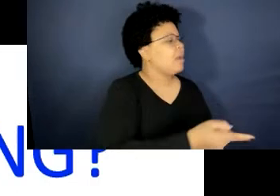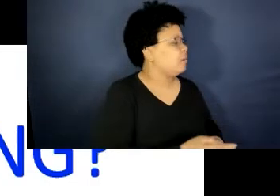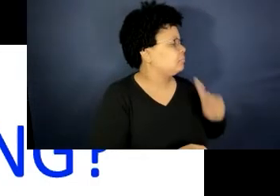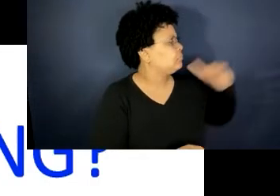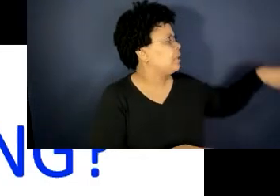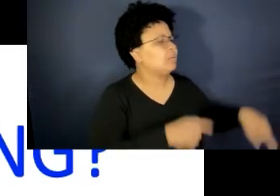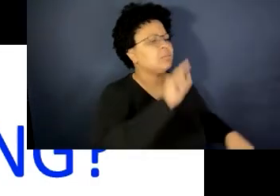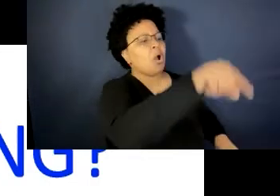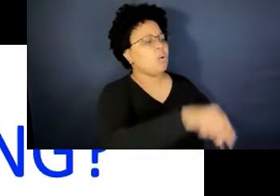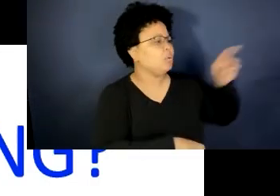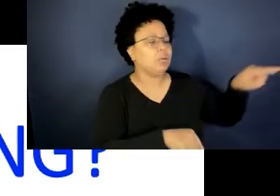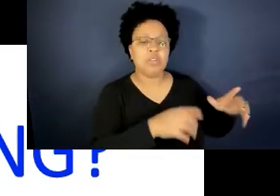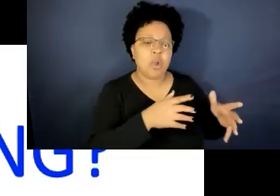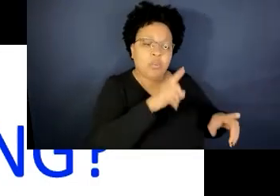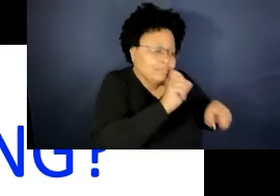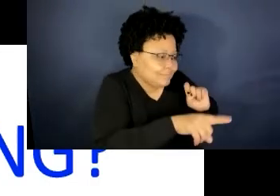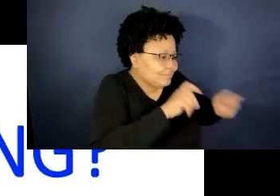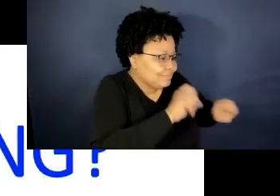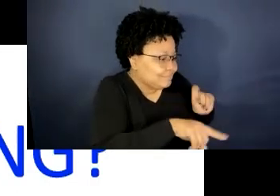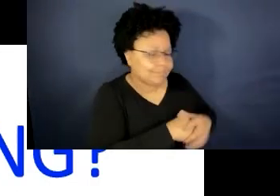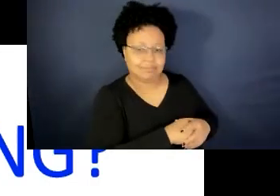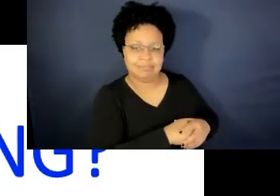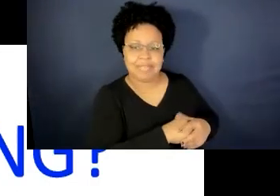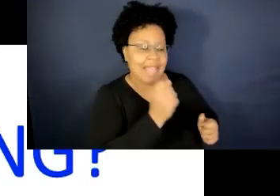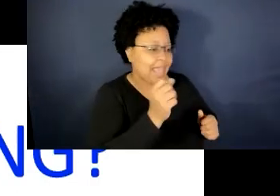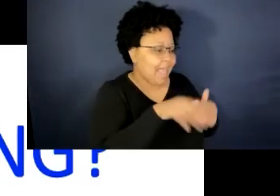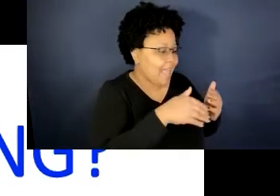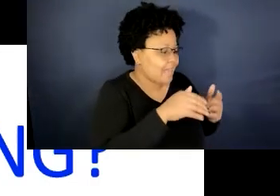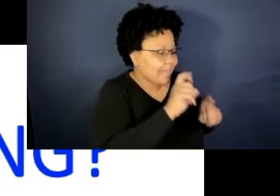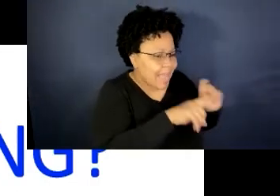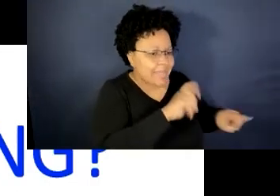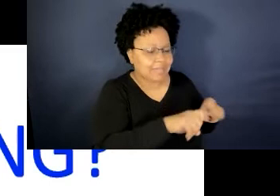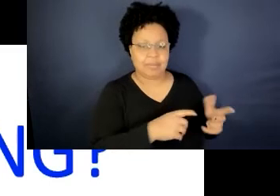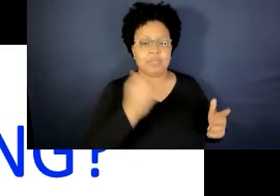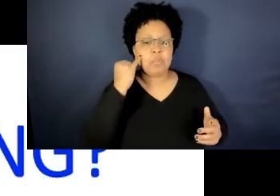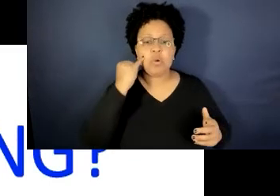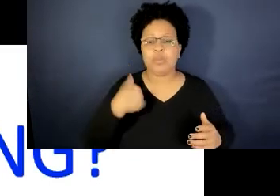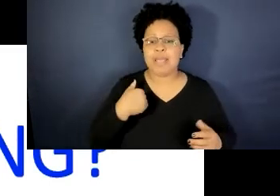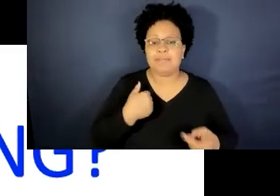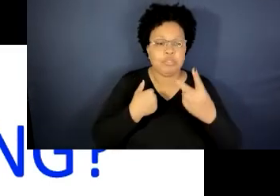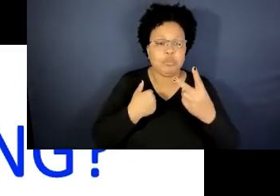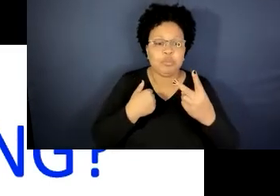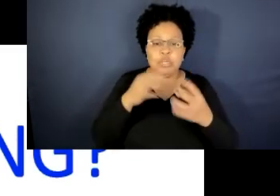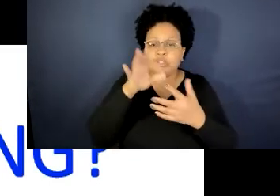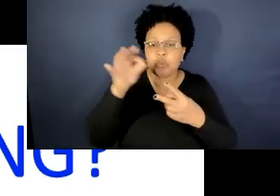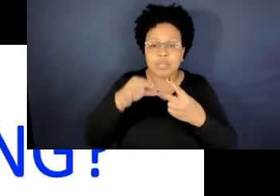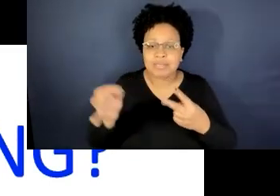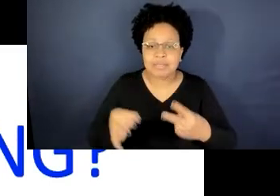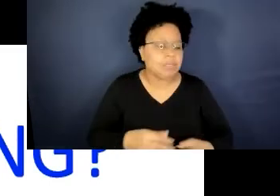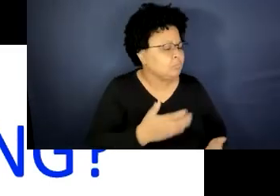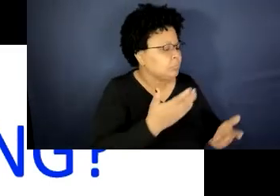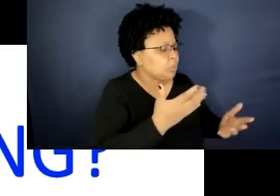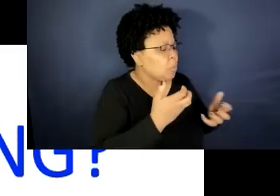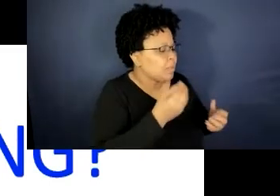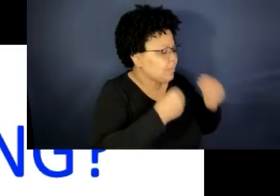questions. What would you like to eat? If you ain't got but a hot dog and a pretzel stick, ask them, what is it they want to eat? Which one would they like to